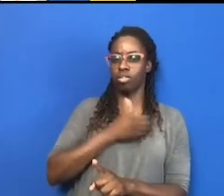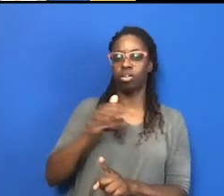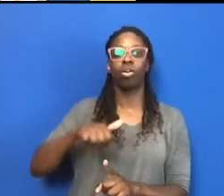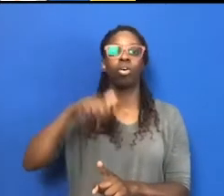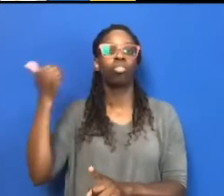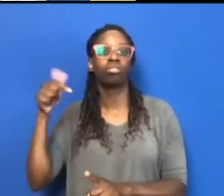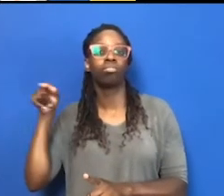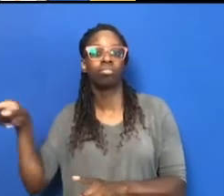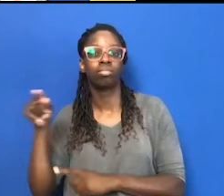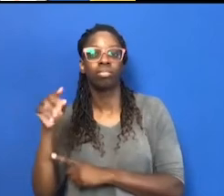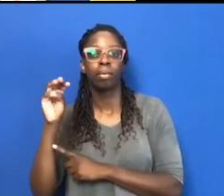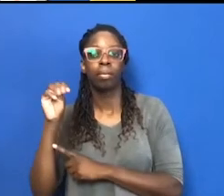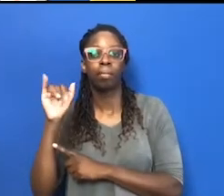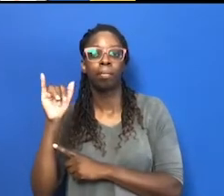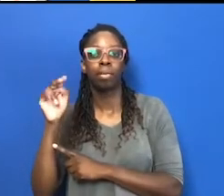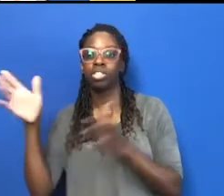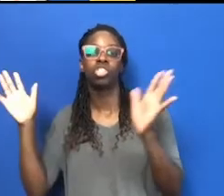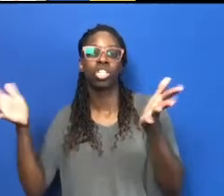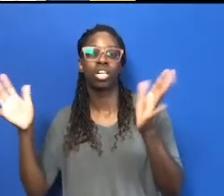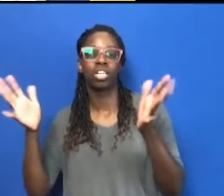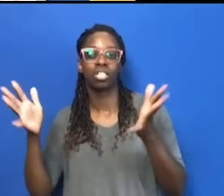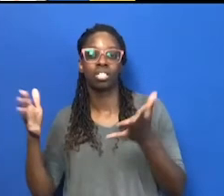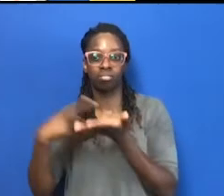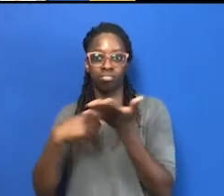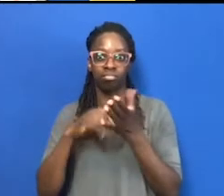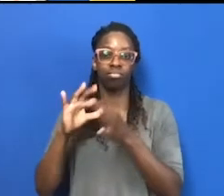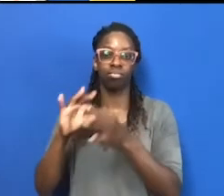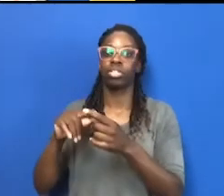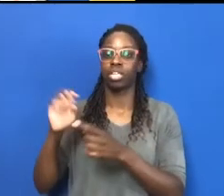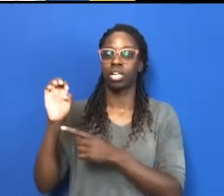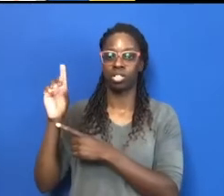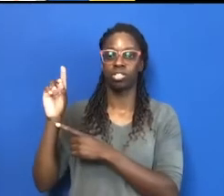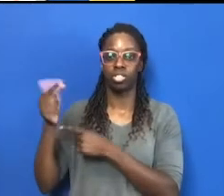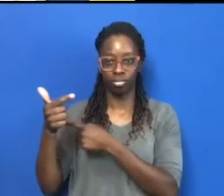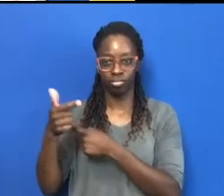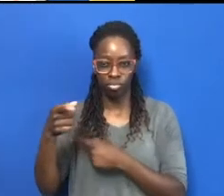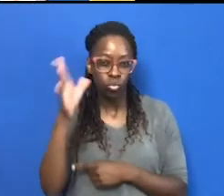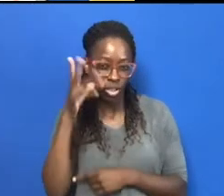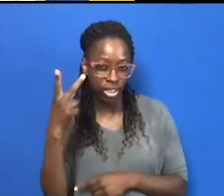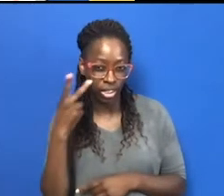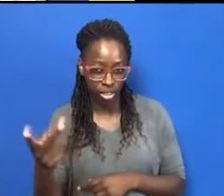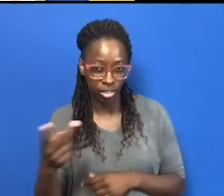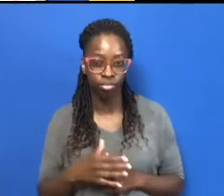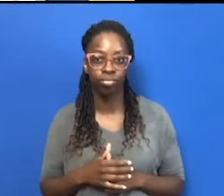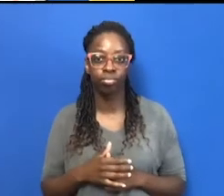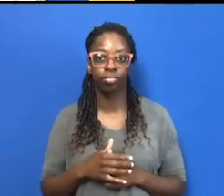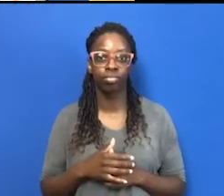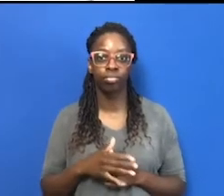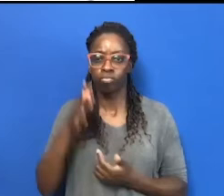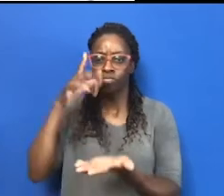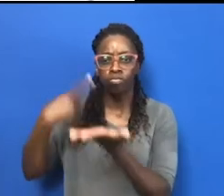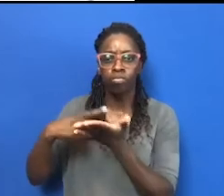State Early Learning Guidelines if you're interested in the work and the findings.